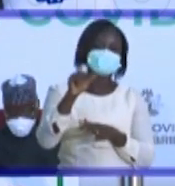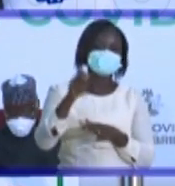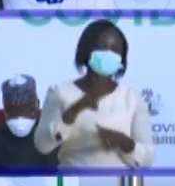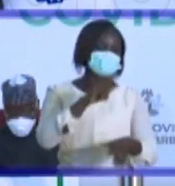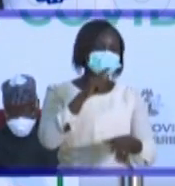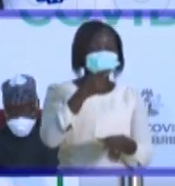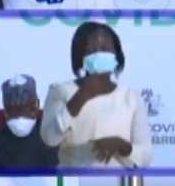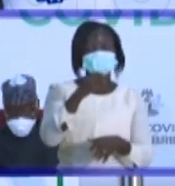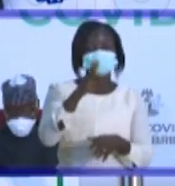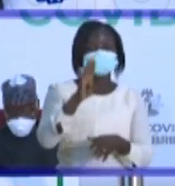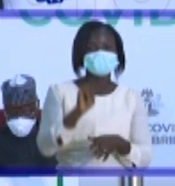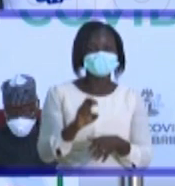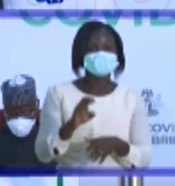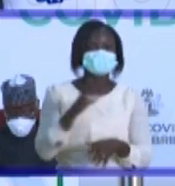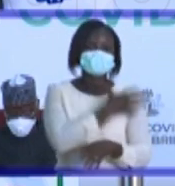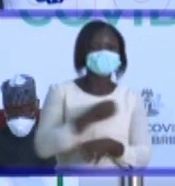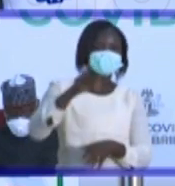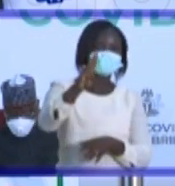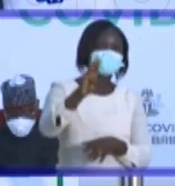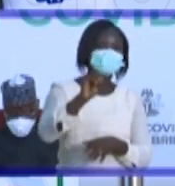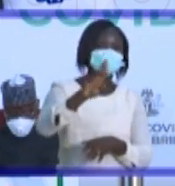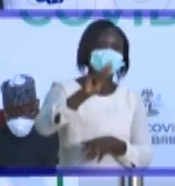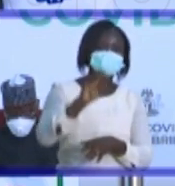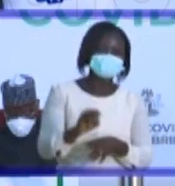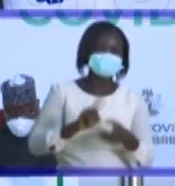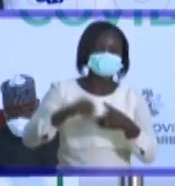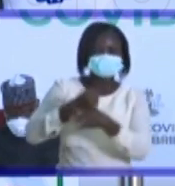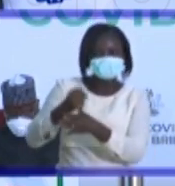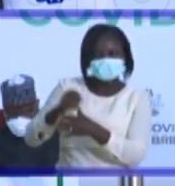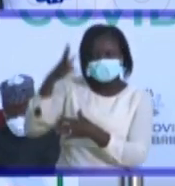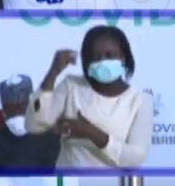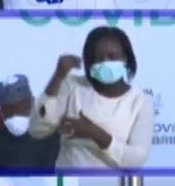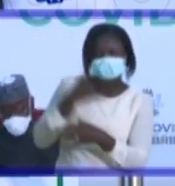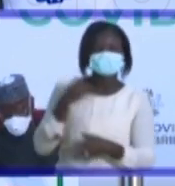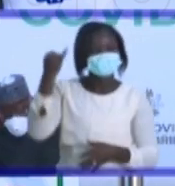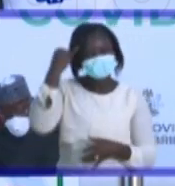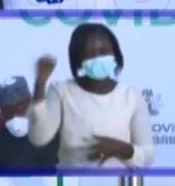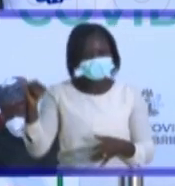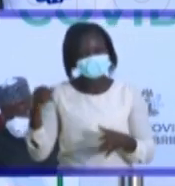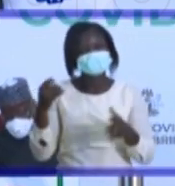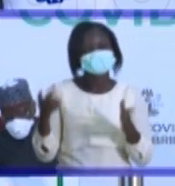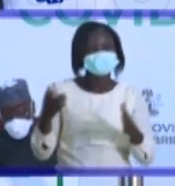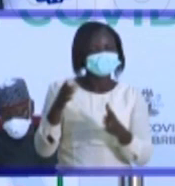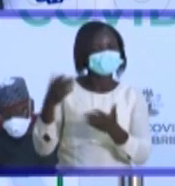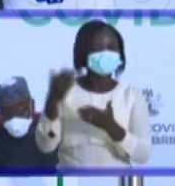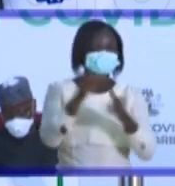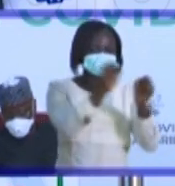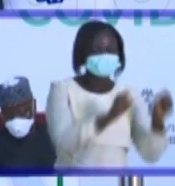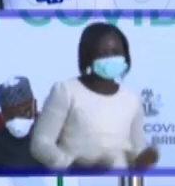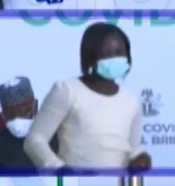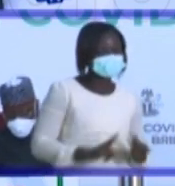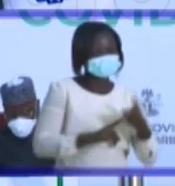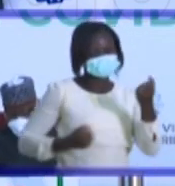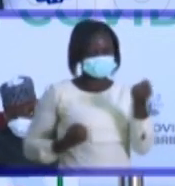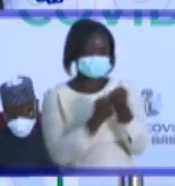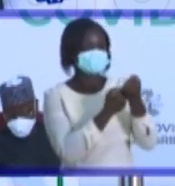Borno to share experience and ideas and align strategy and support each